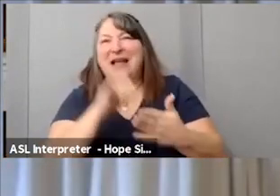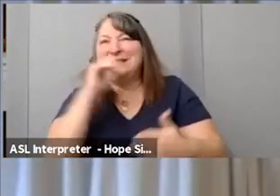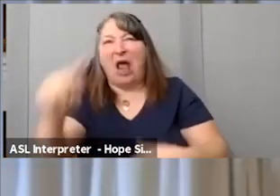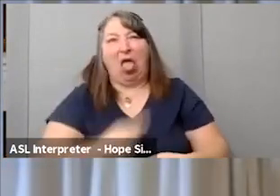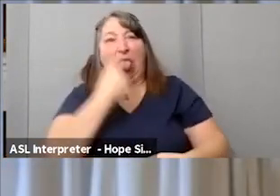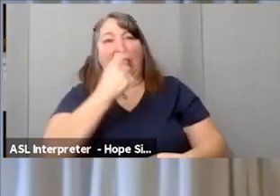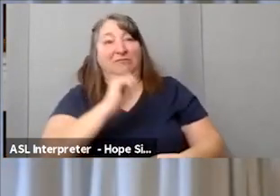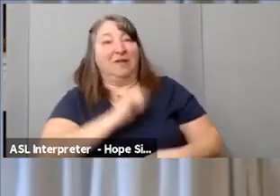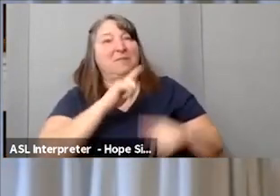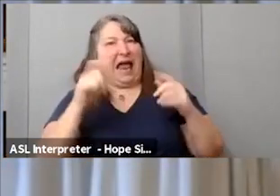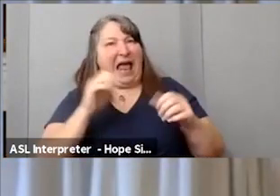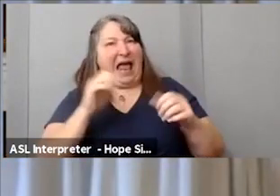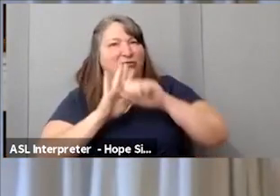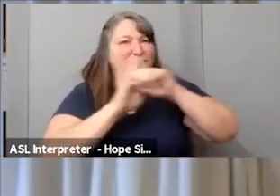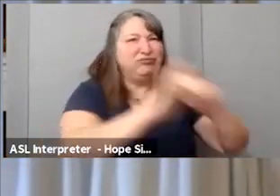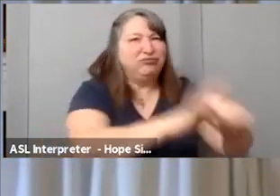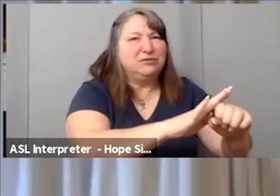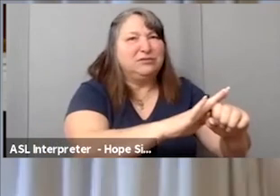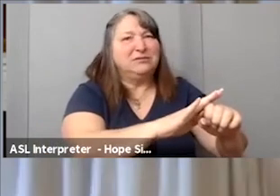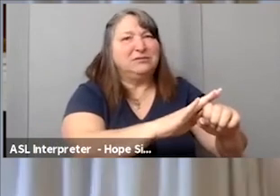career. And so